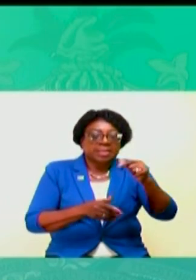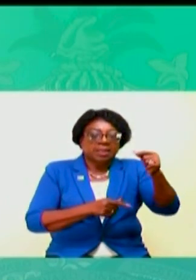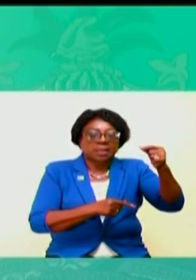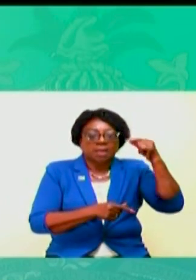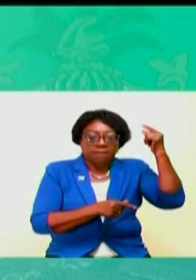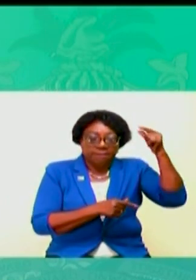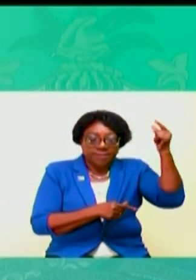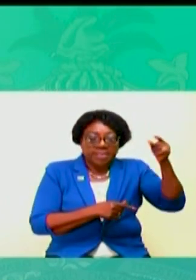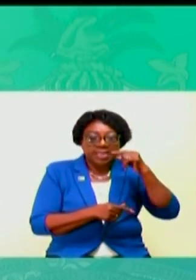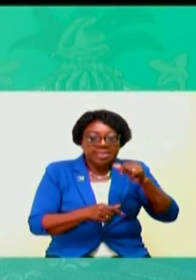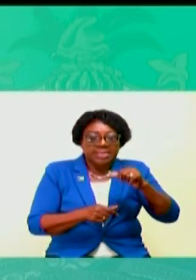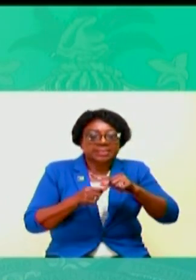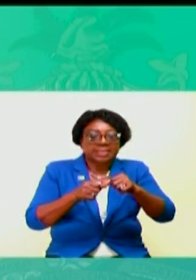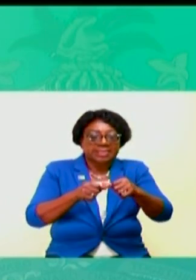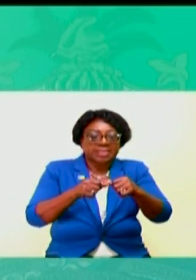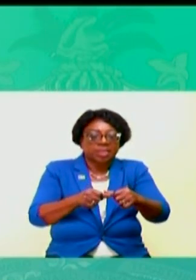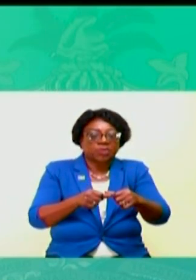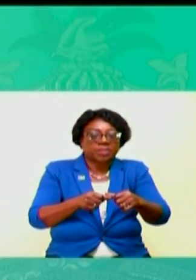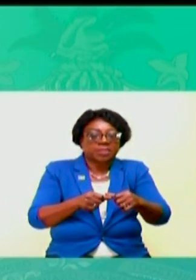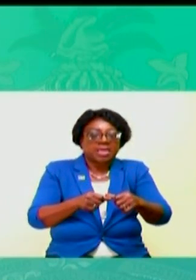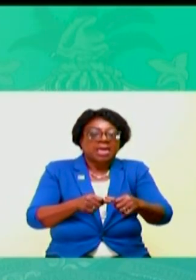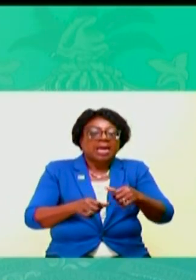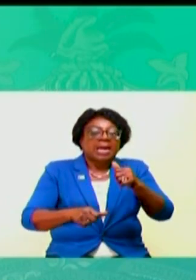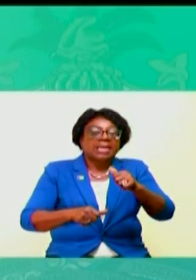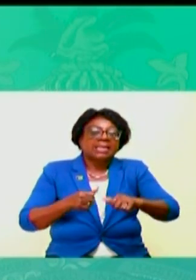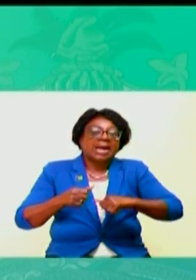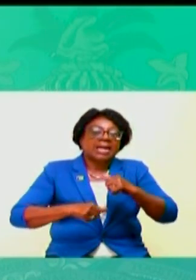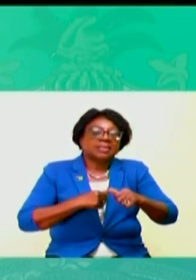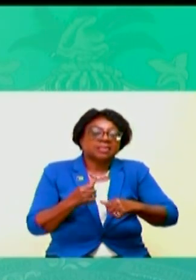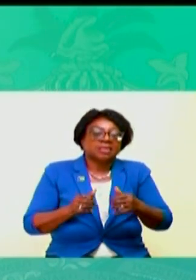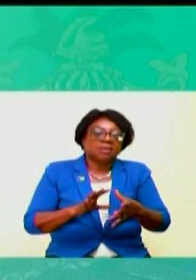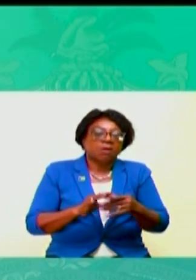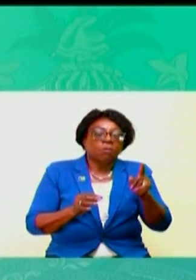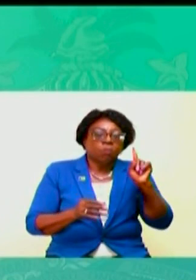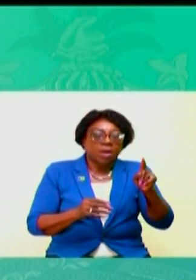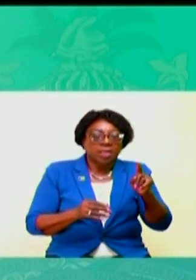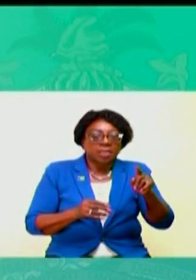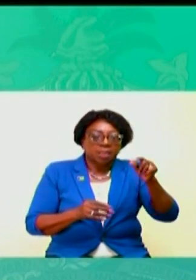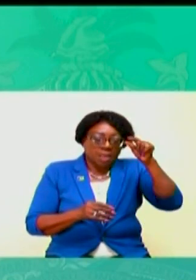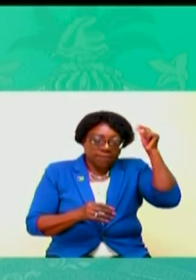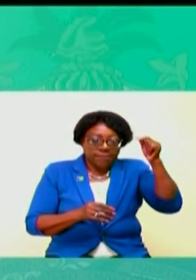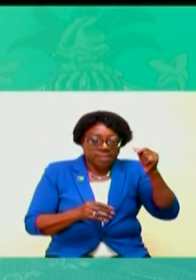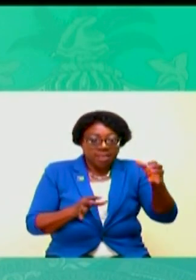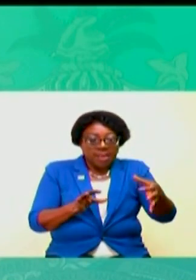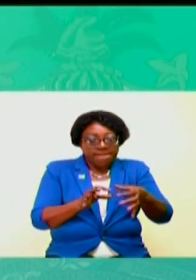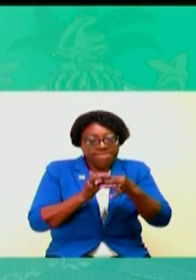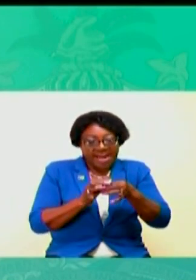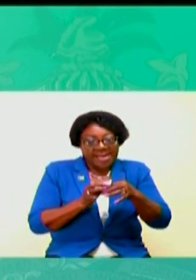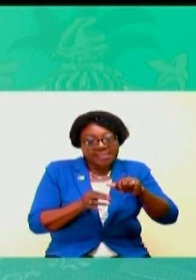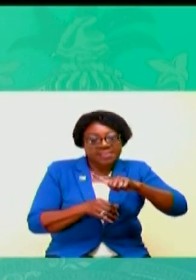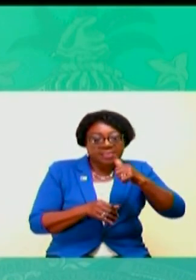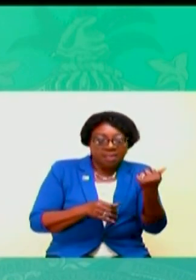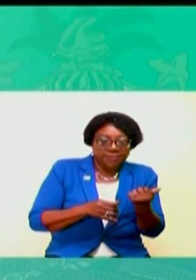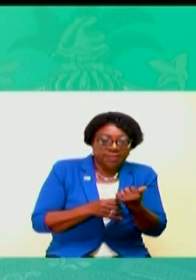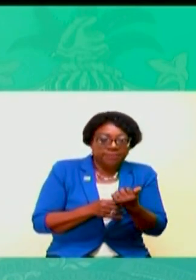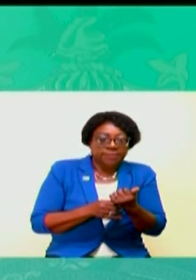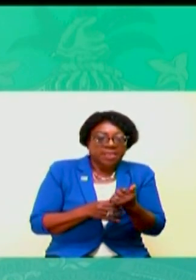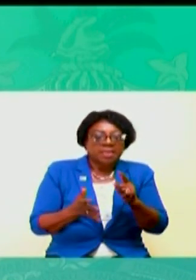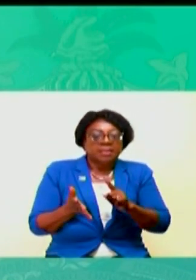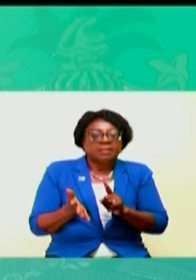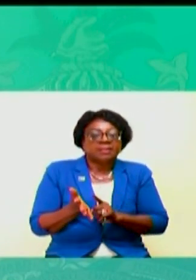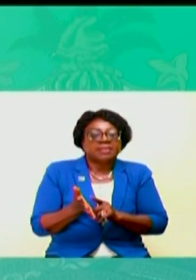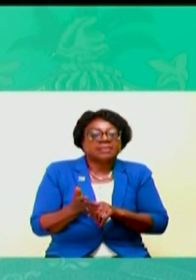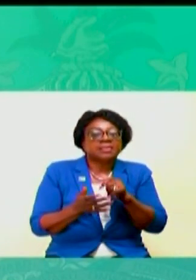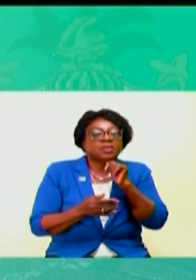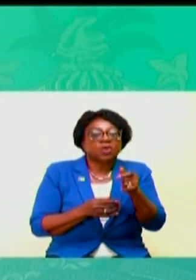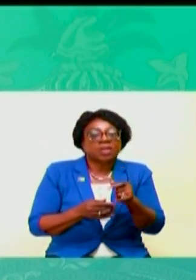consequently, the actions of one administration binds the next. This is not about the private company